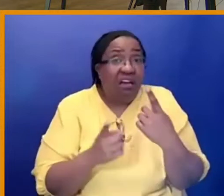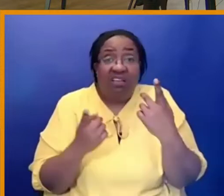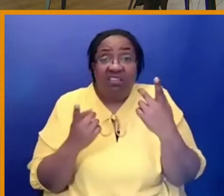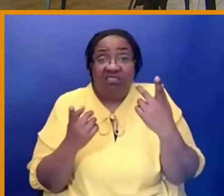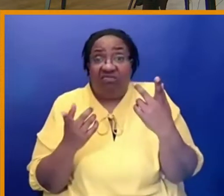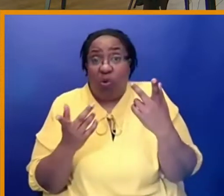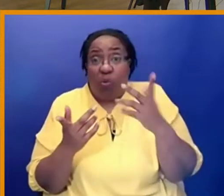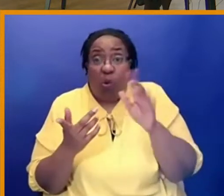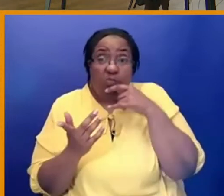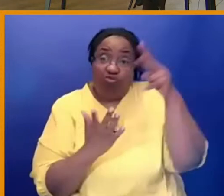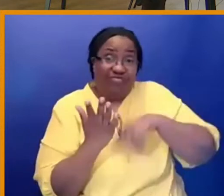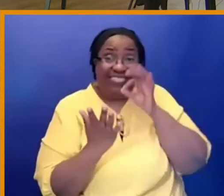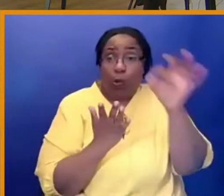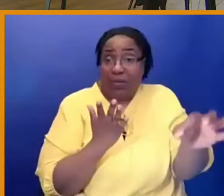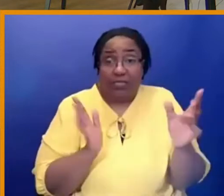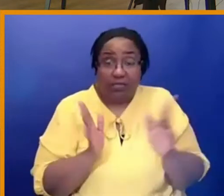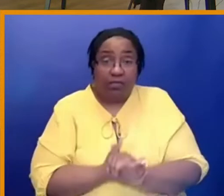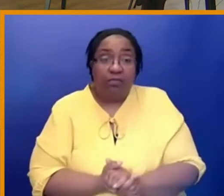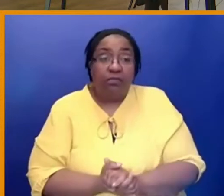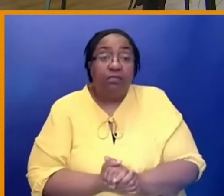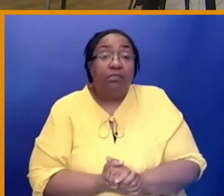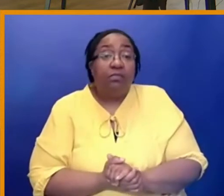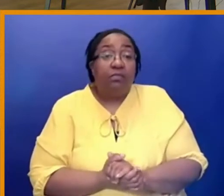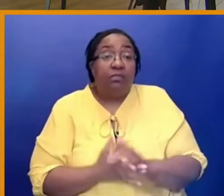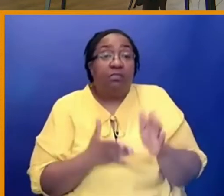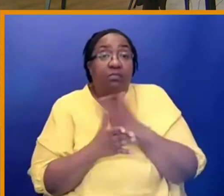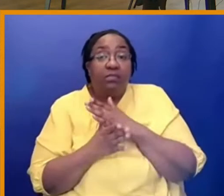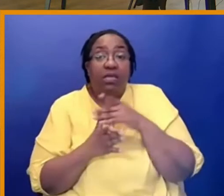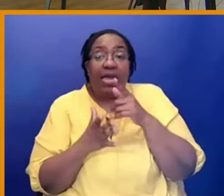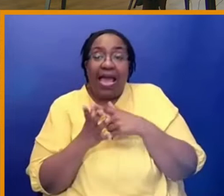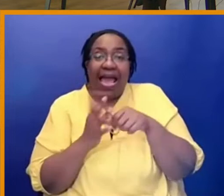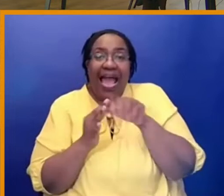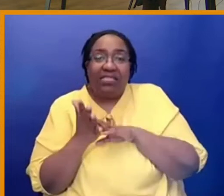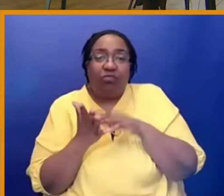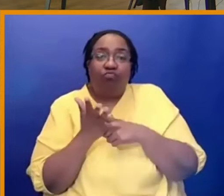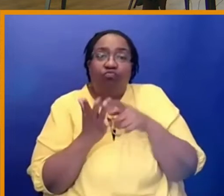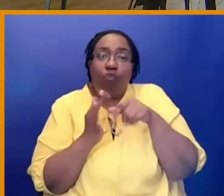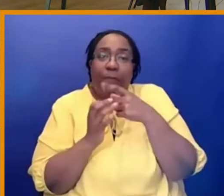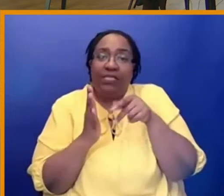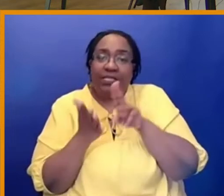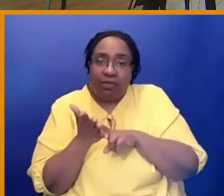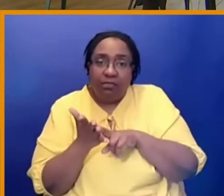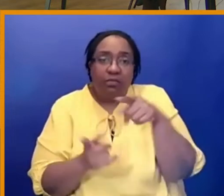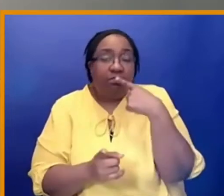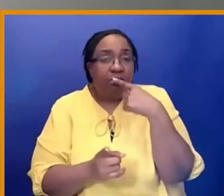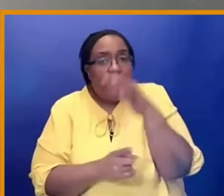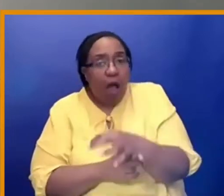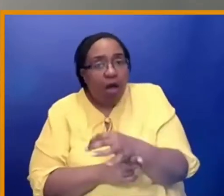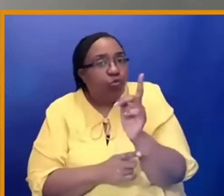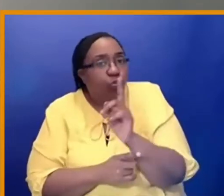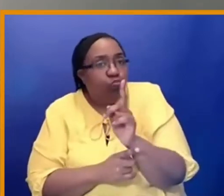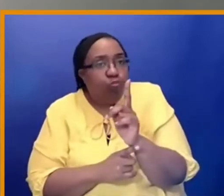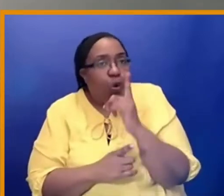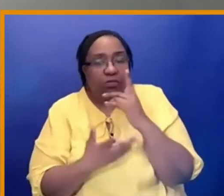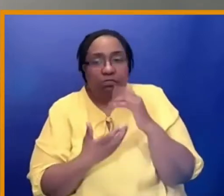incorrect. So the first question came in from Adam Robertson, and it was, what discussions has Federal Policy Committee had regarding Britain's position in